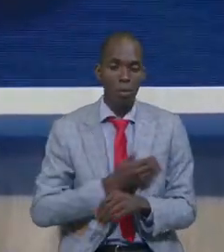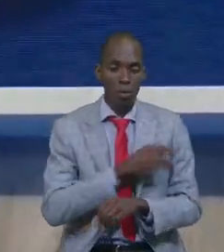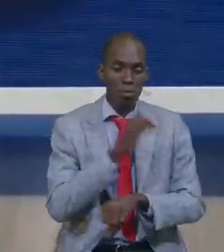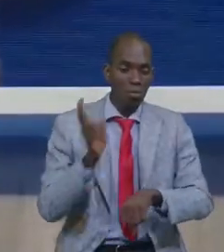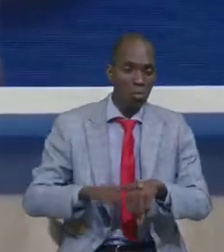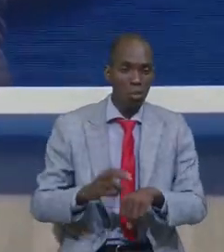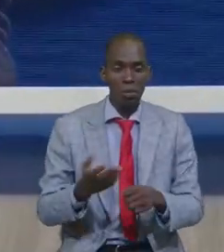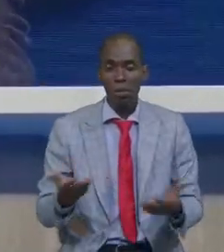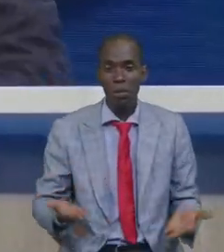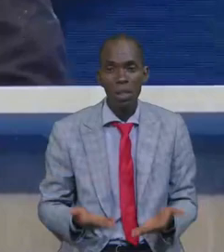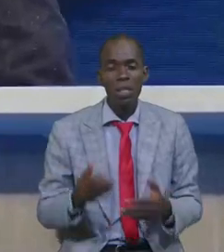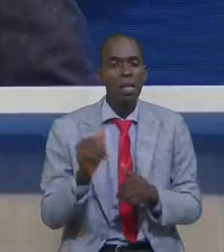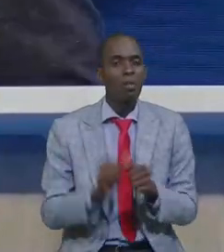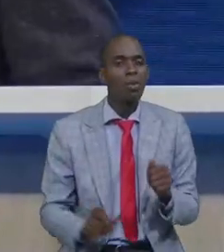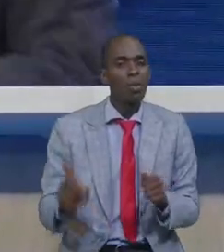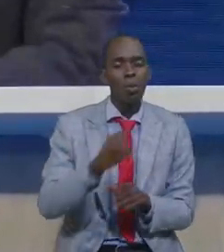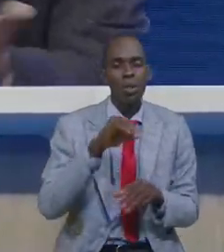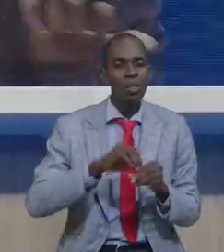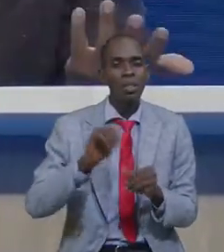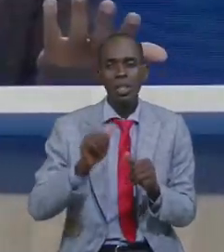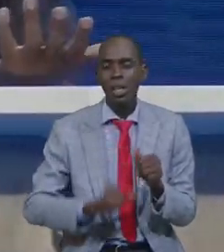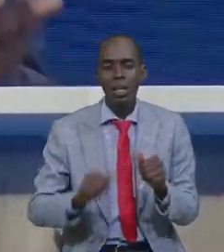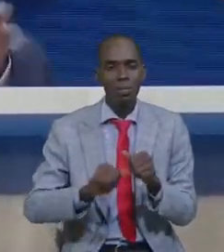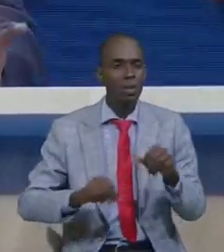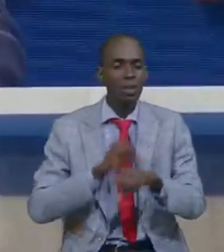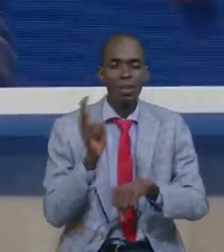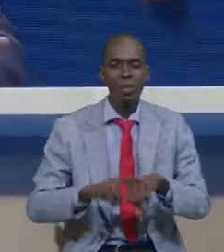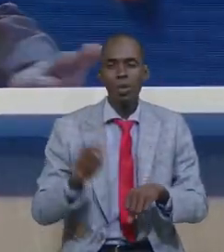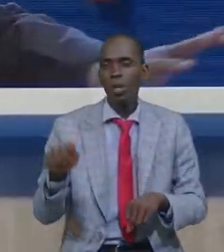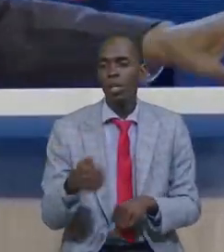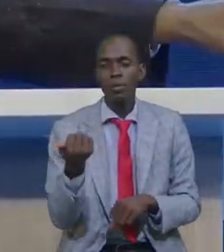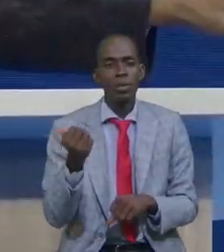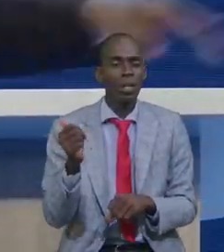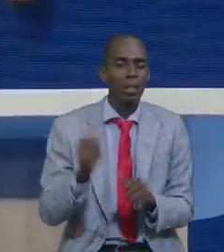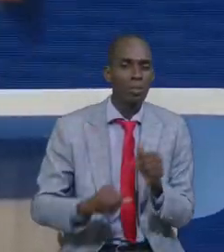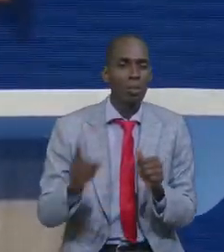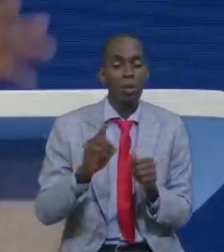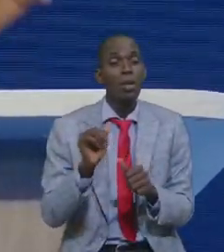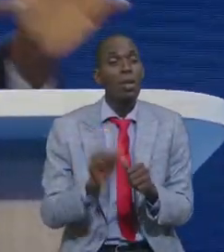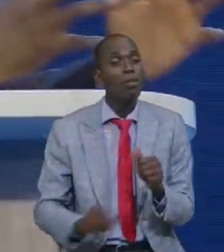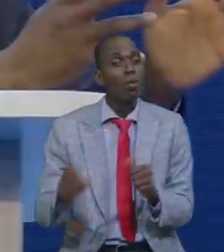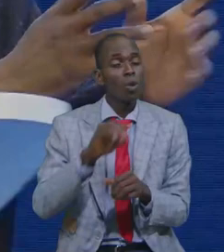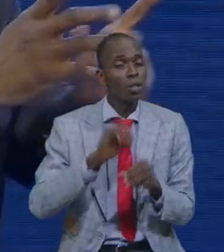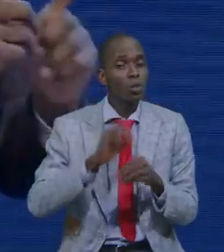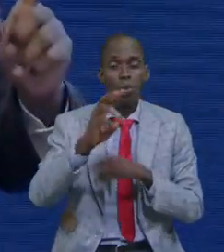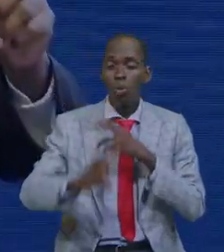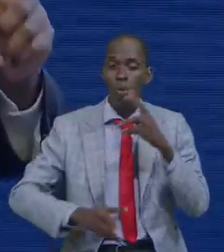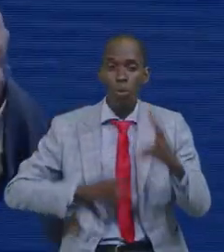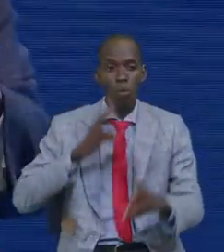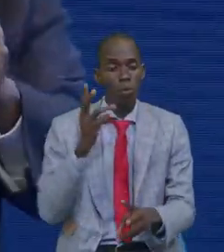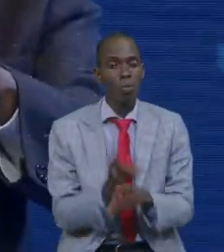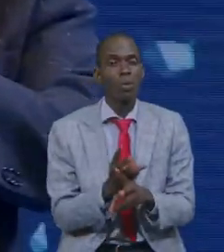everyone in every nation everywhere, everyone in the whole universe, because